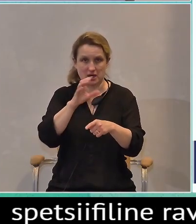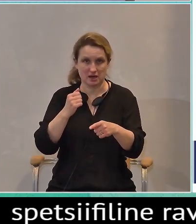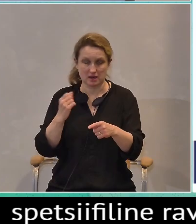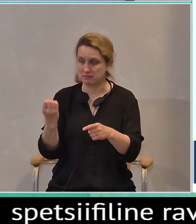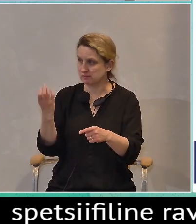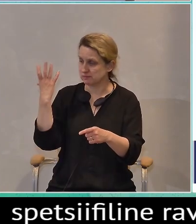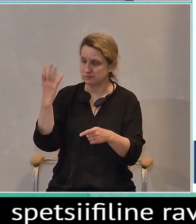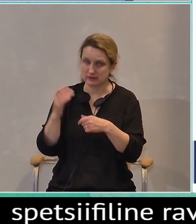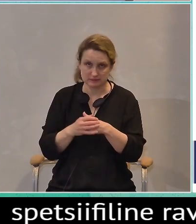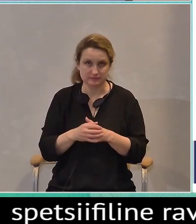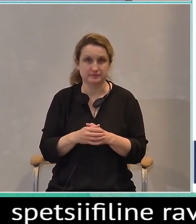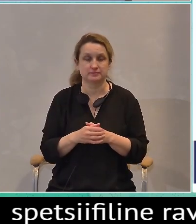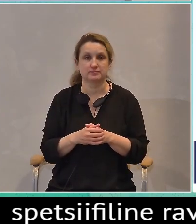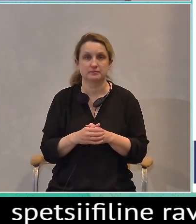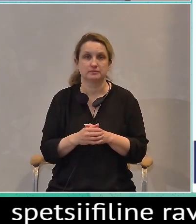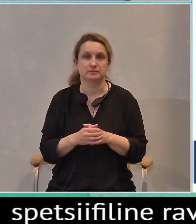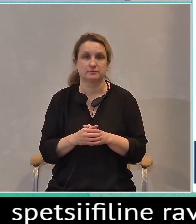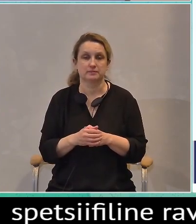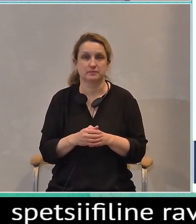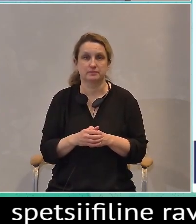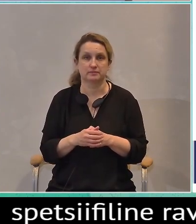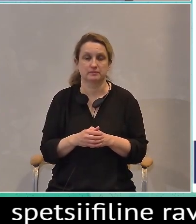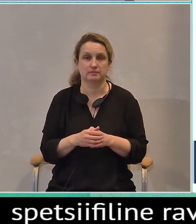we took the photo.